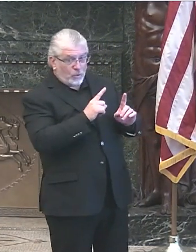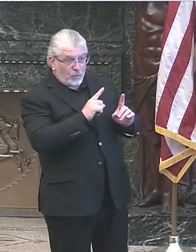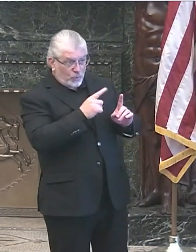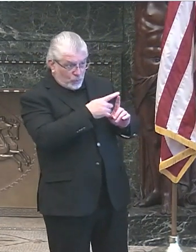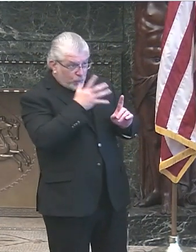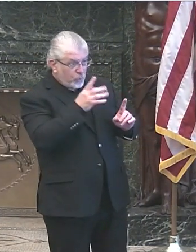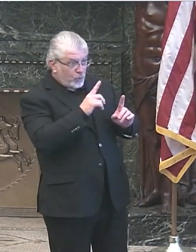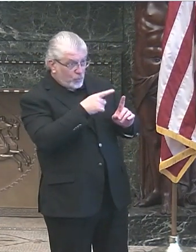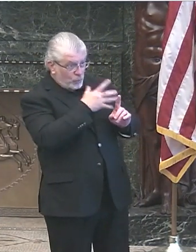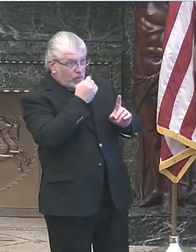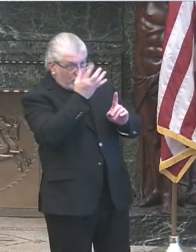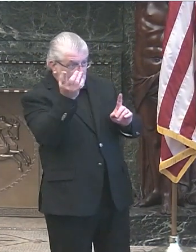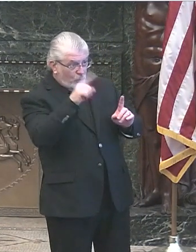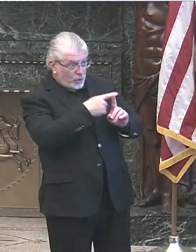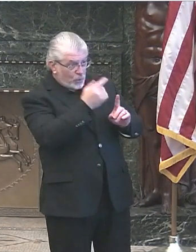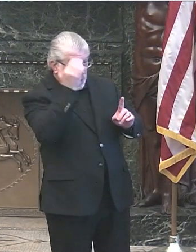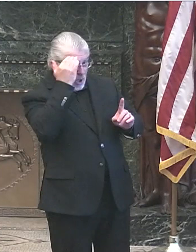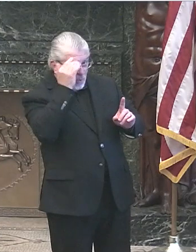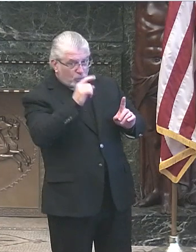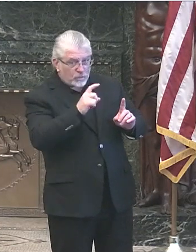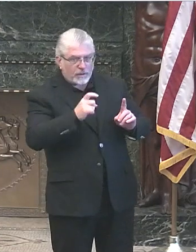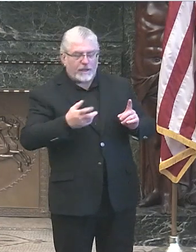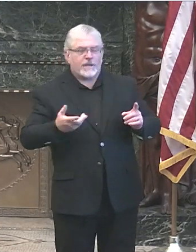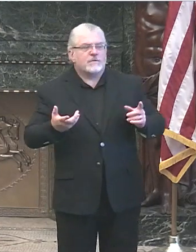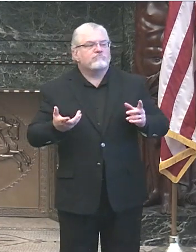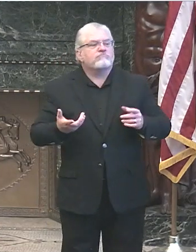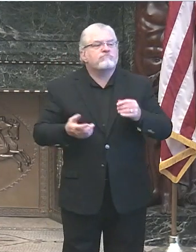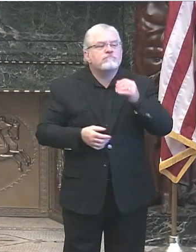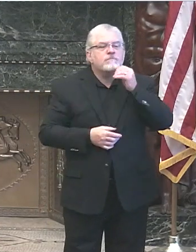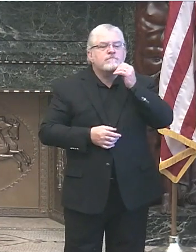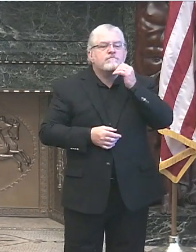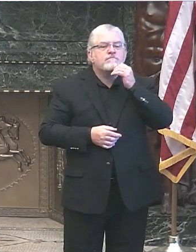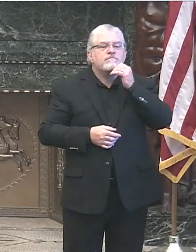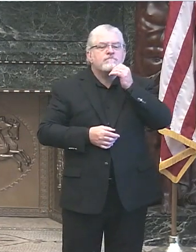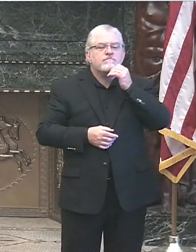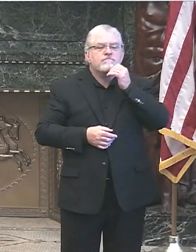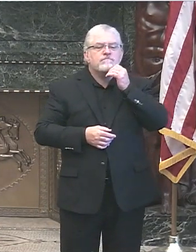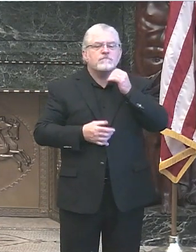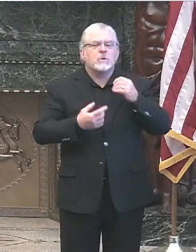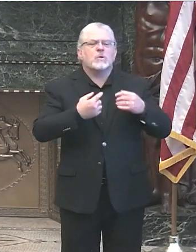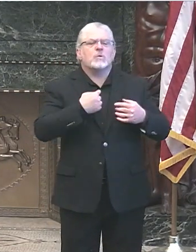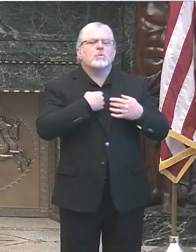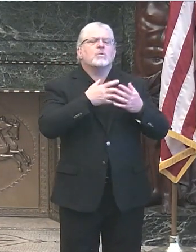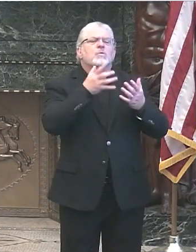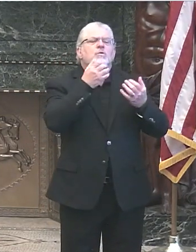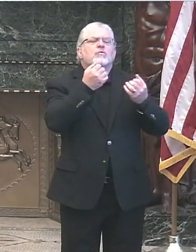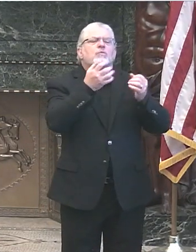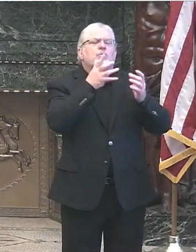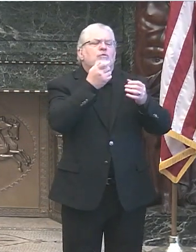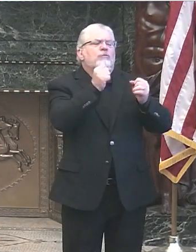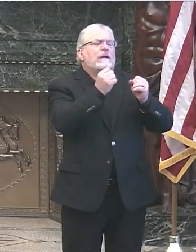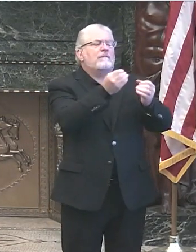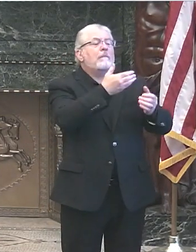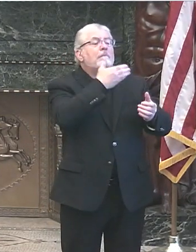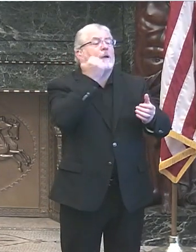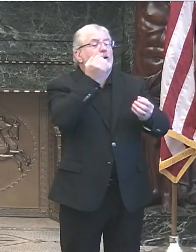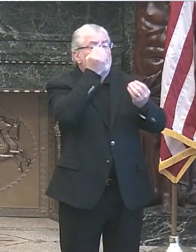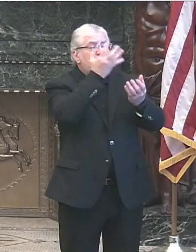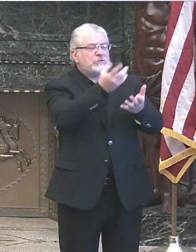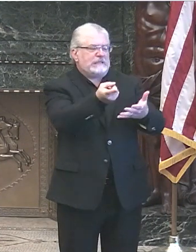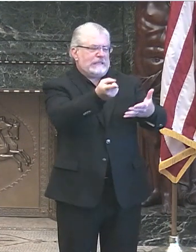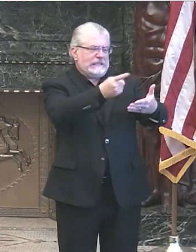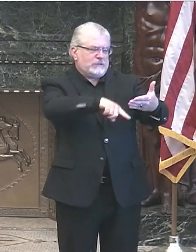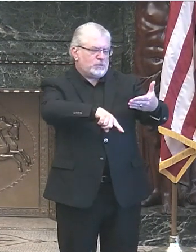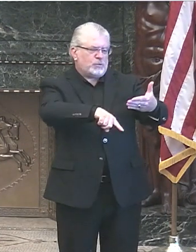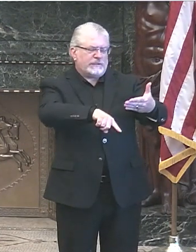Off the cuff, no. I can see if we can't provide everyone a better update sometime next week, though. Okay, that's fine. Just one more thing for you,